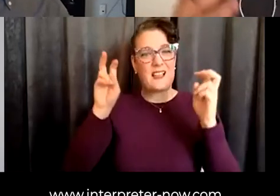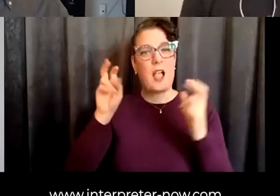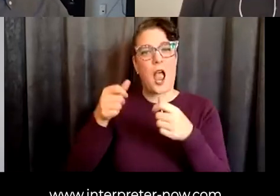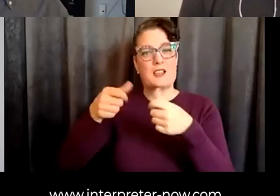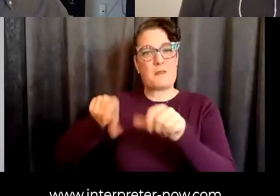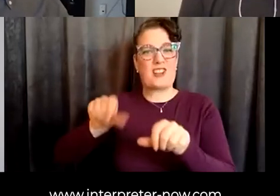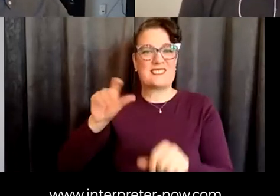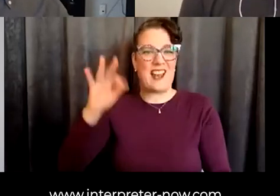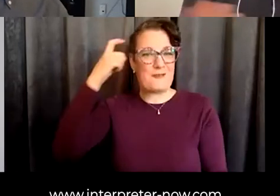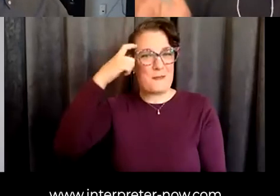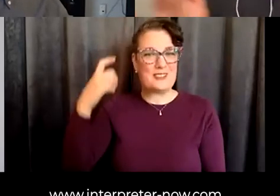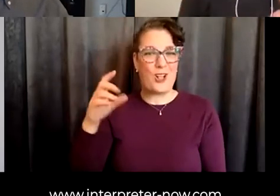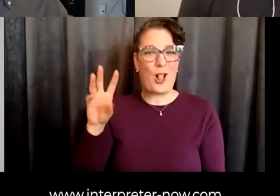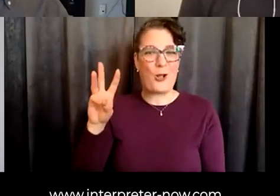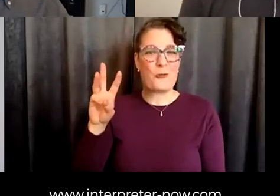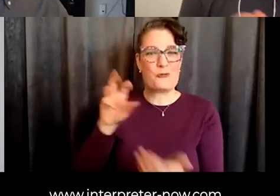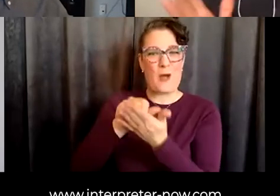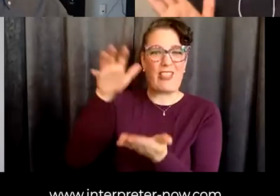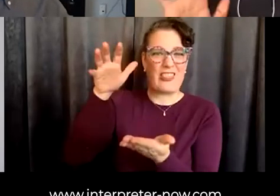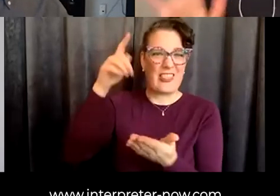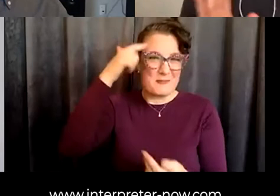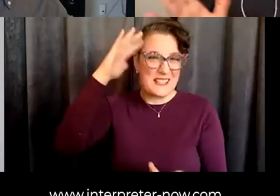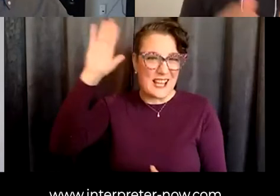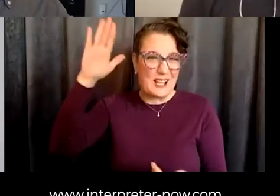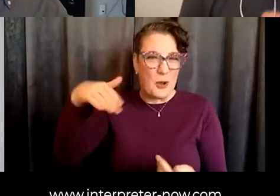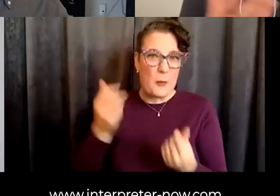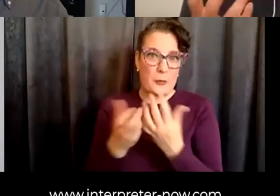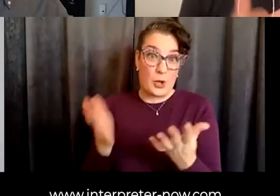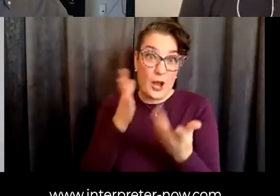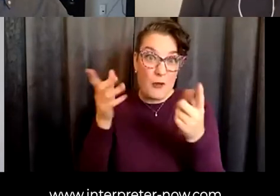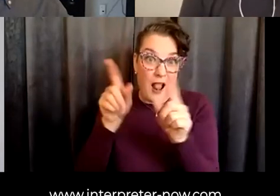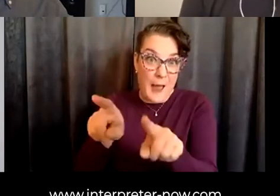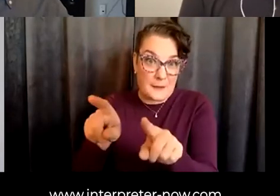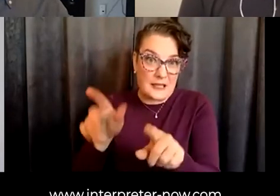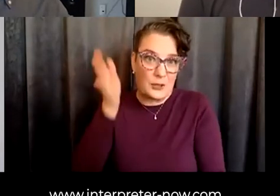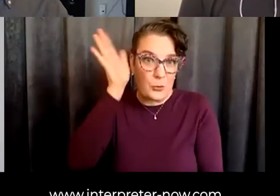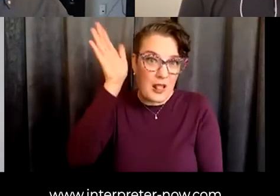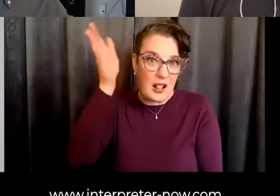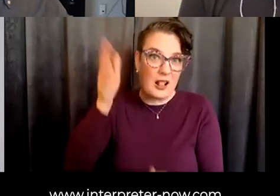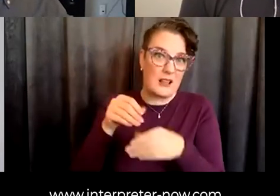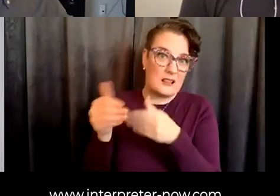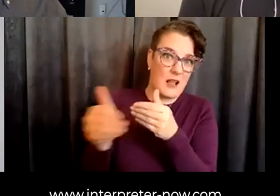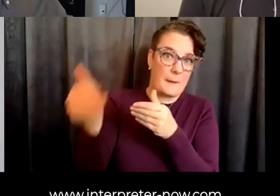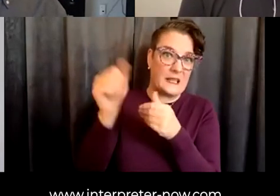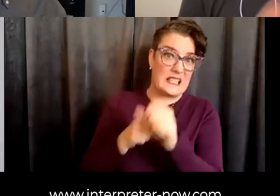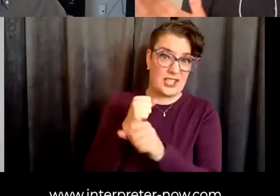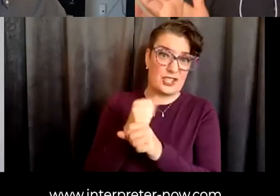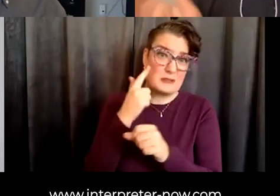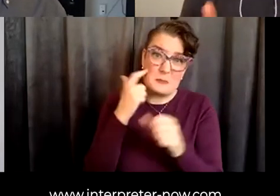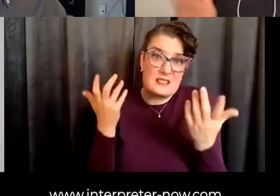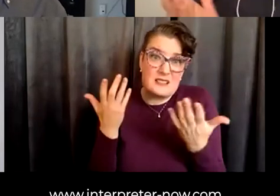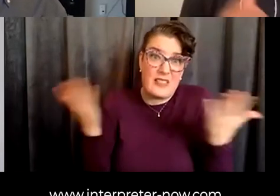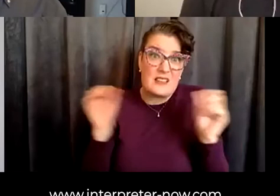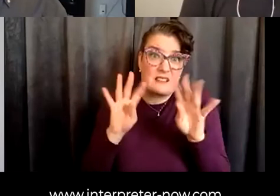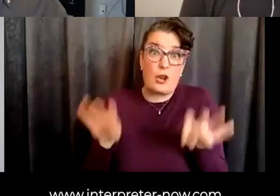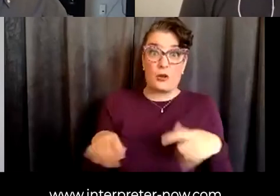build up my bank, because I know burnout's going to happen. Like I'm going to face it, or, you know, in the coming years, because there's so many unknowns. In my 46